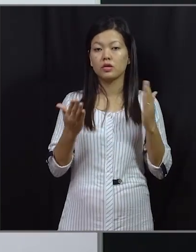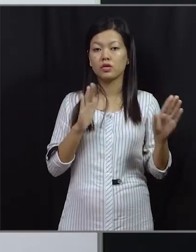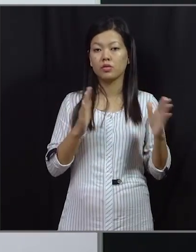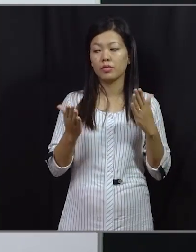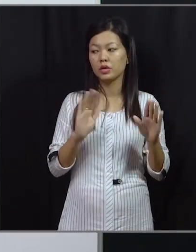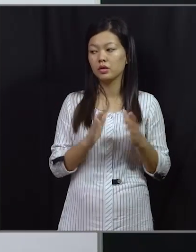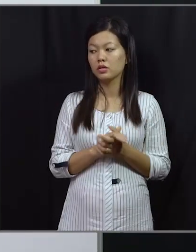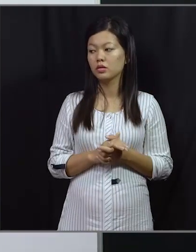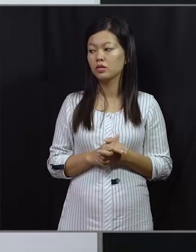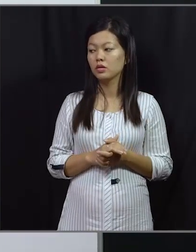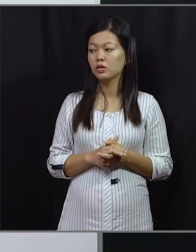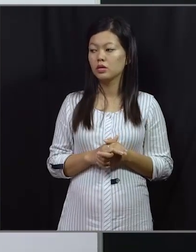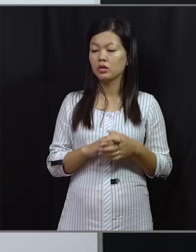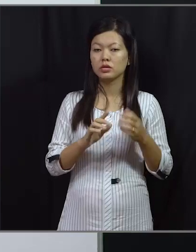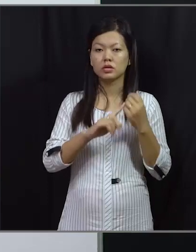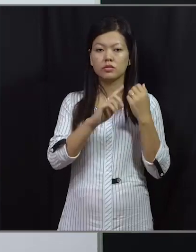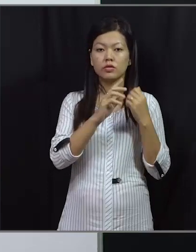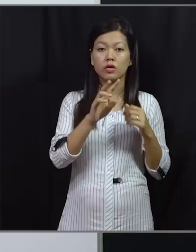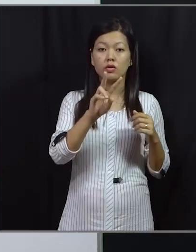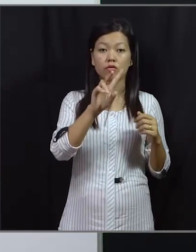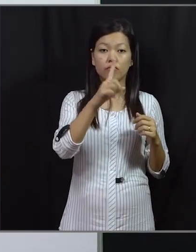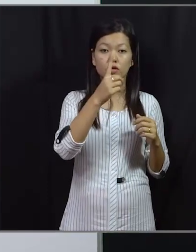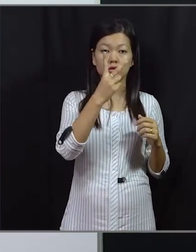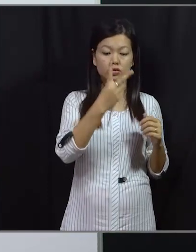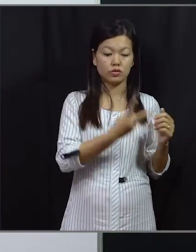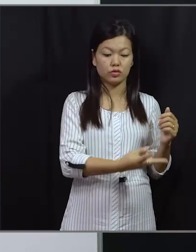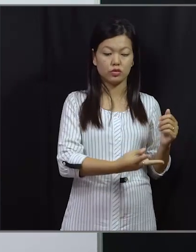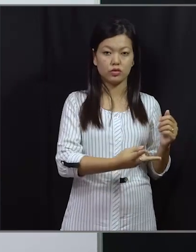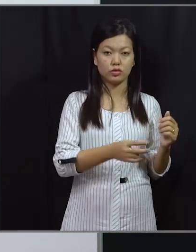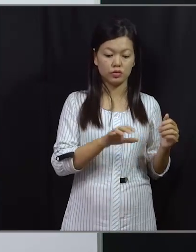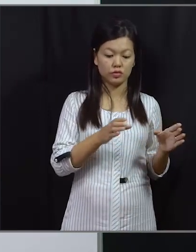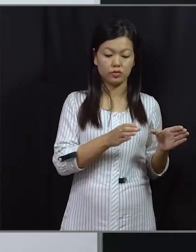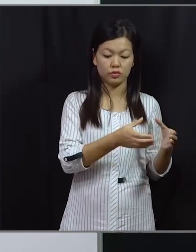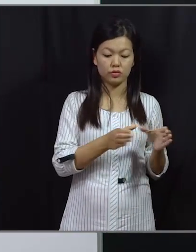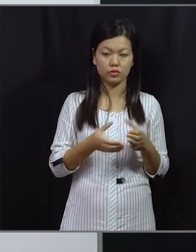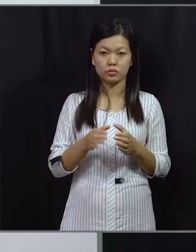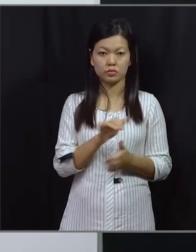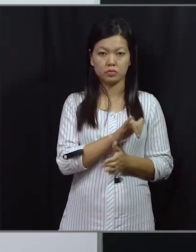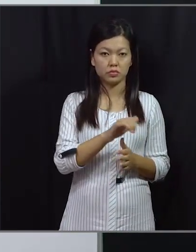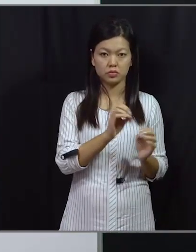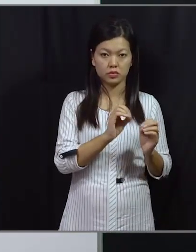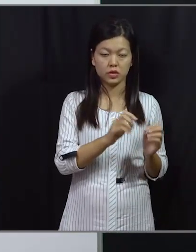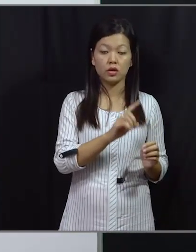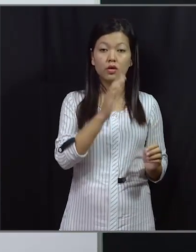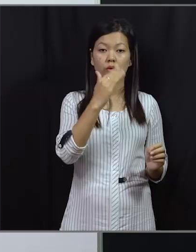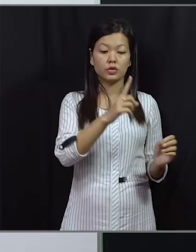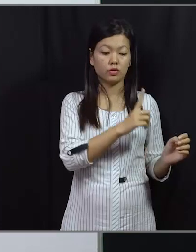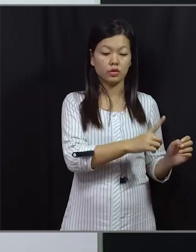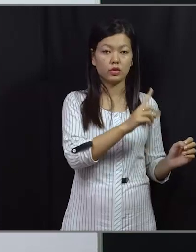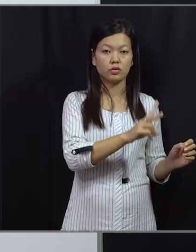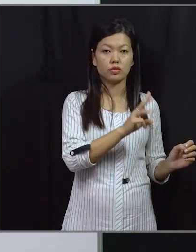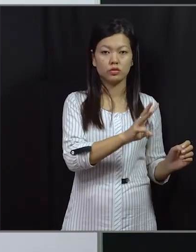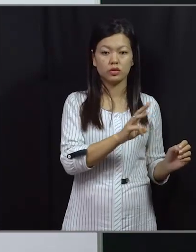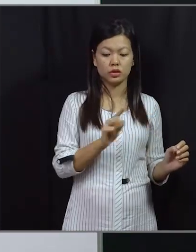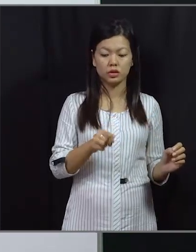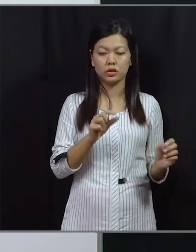right? And here if we take these two also, we don't have any elements in common. And even with A and D, we don't have any elements in common.